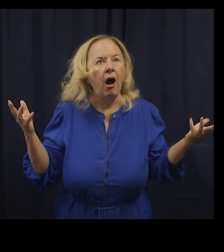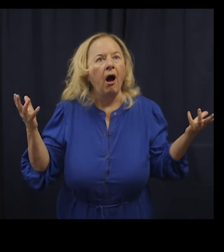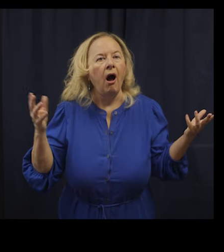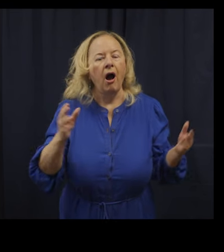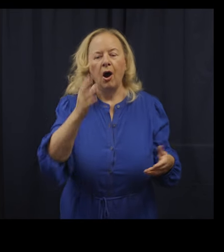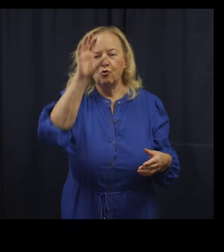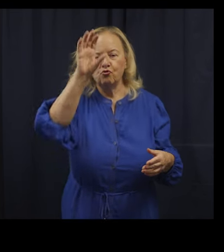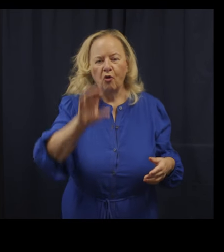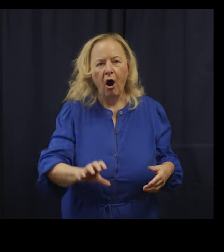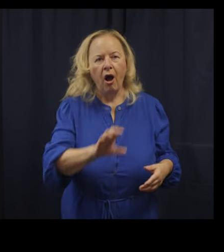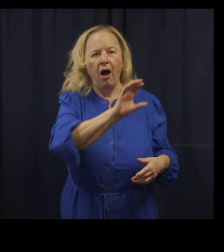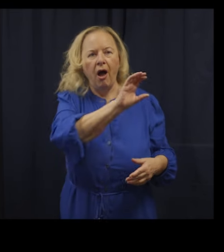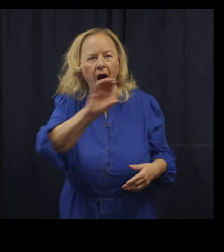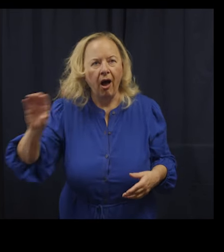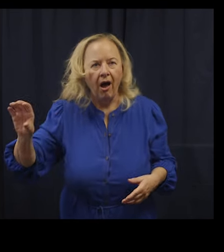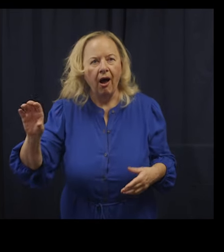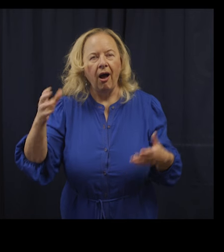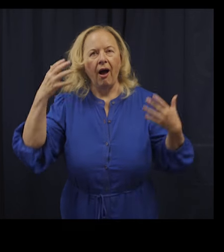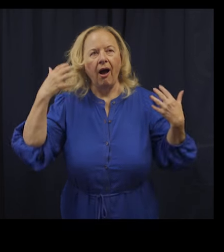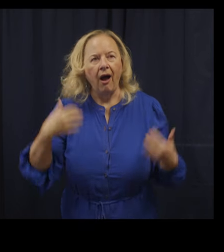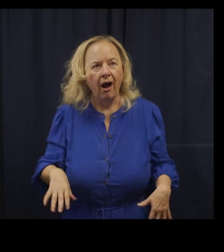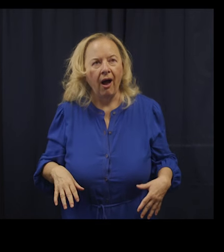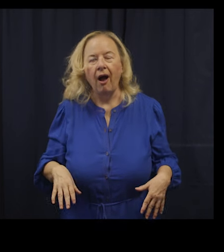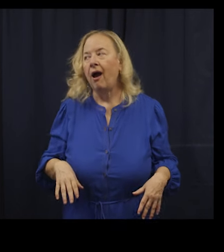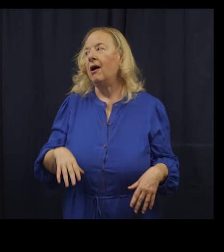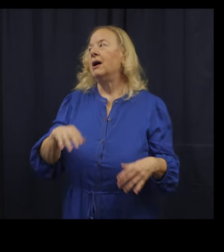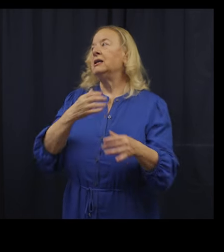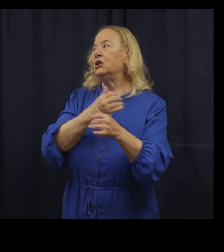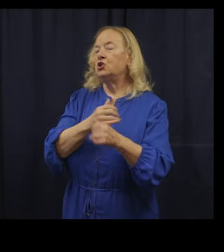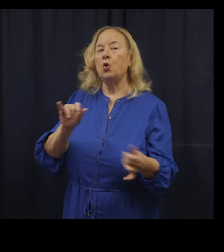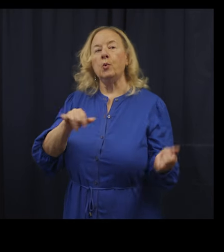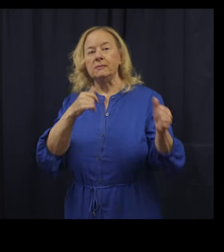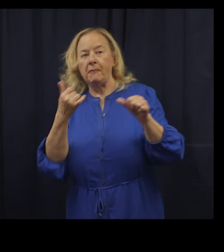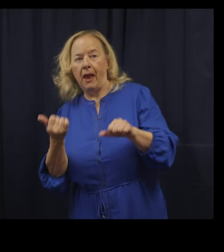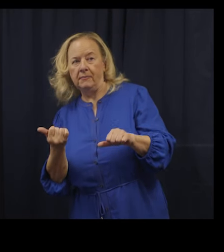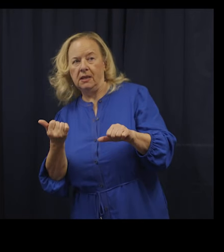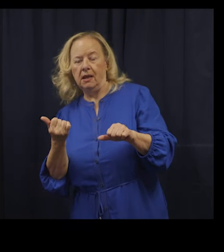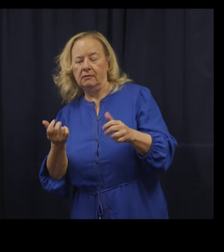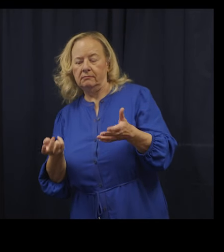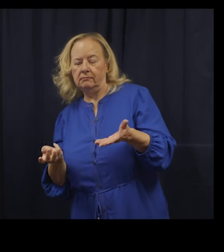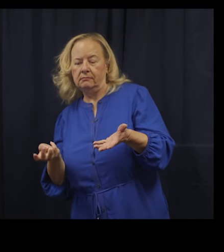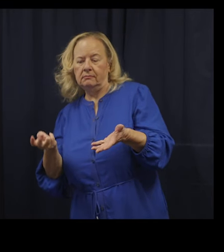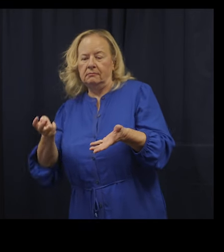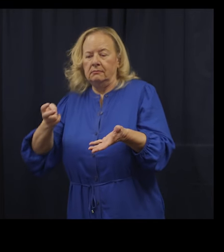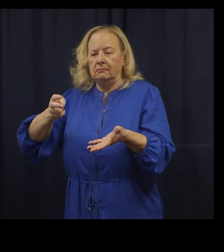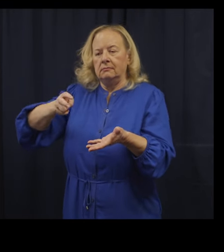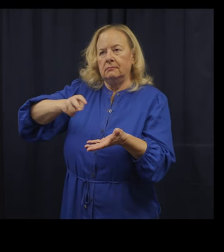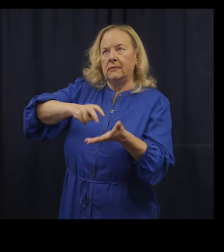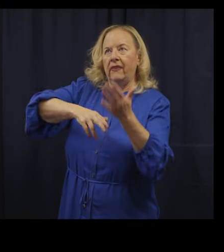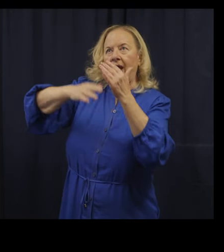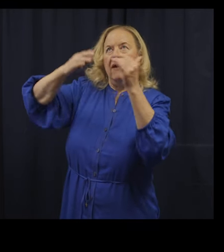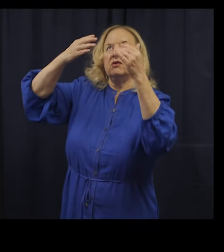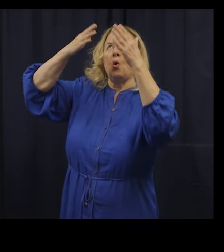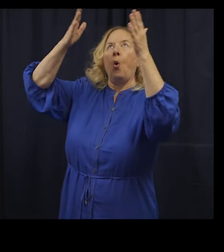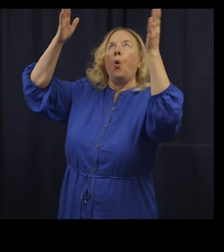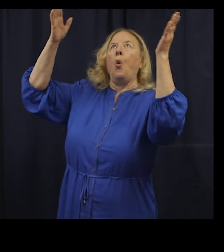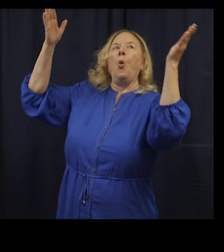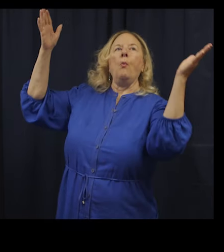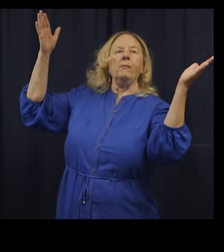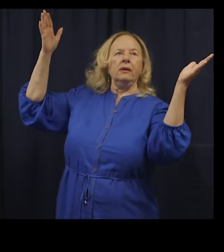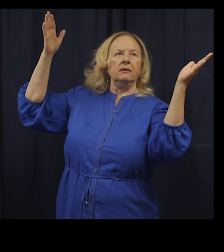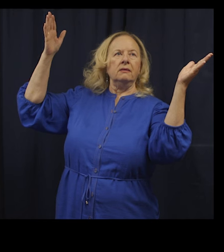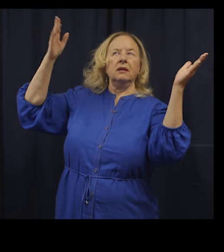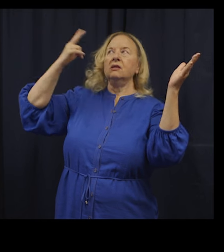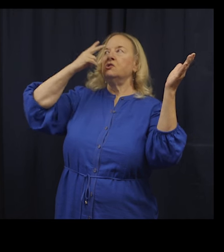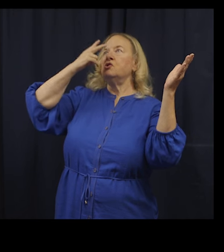Now, get a load of this. Yeshua was baptized, went up straightway out of the water, and the heavens were opened to him, and